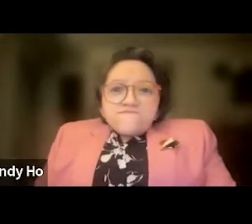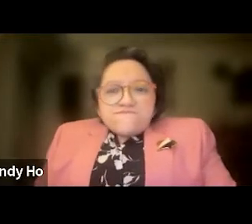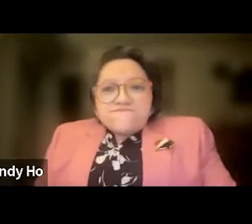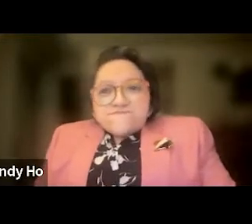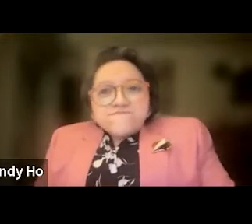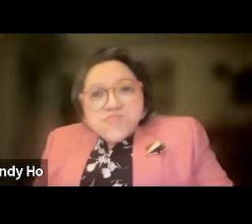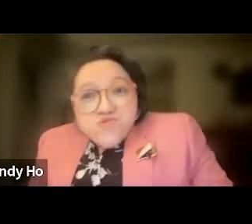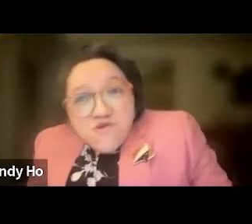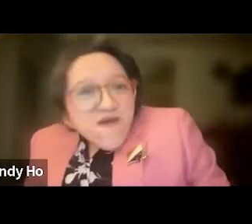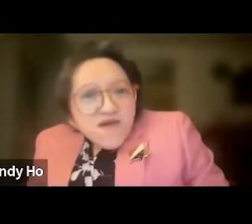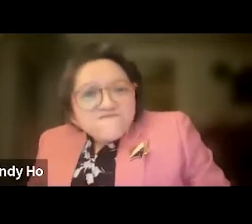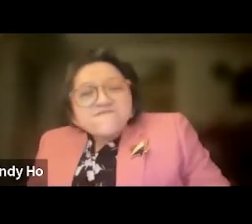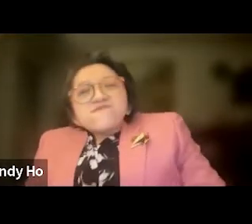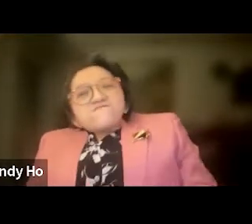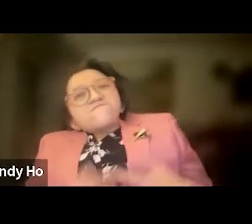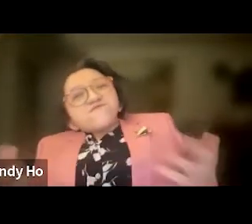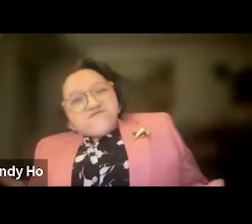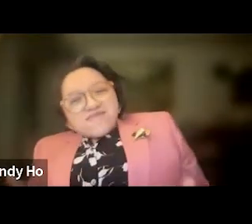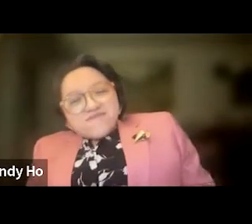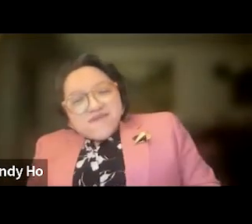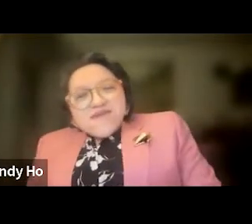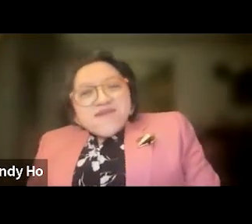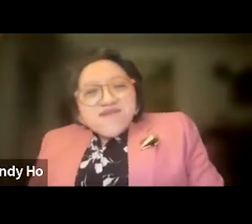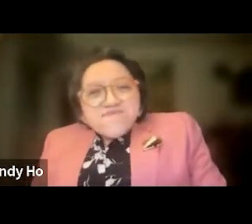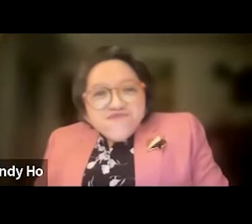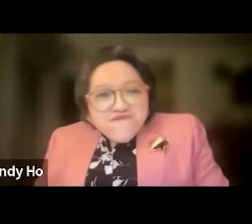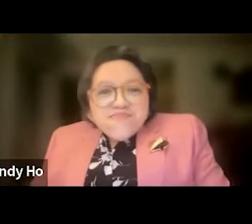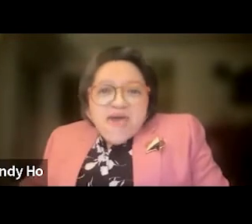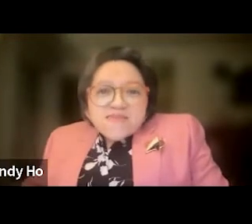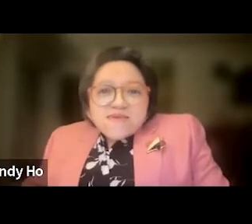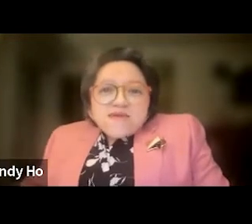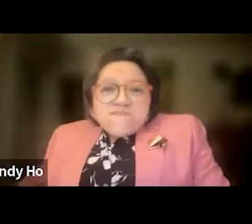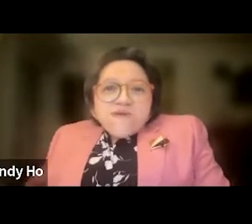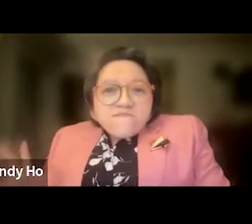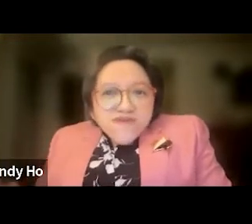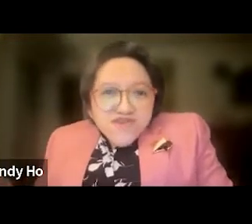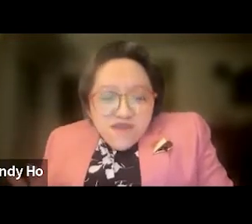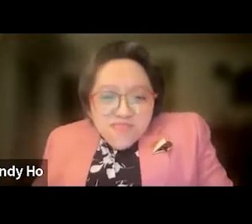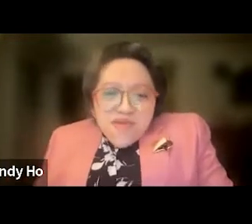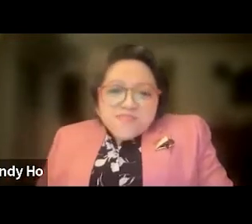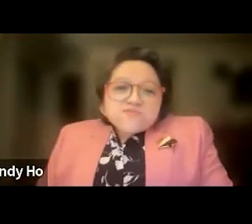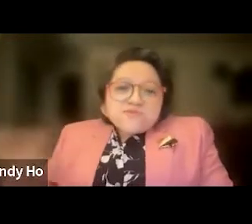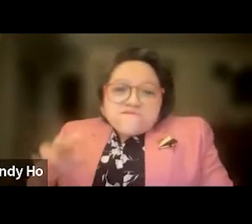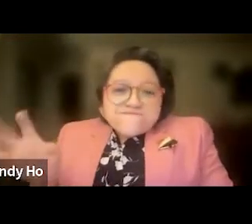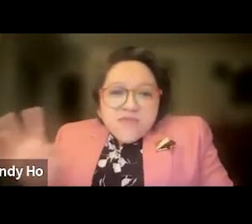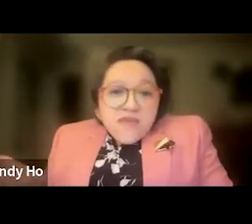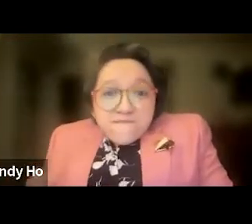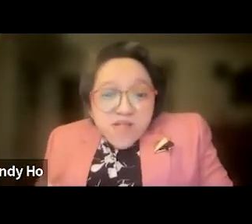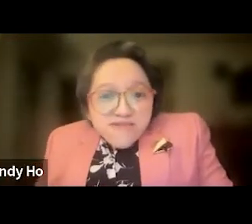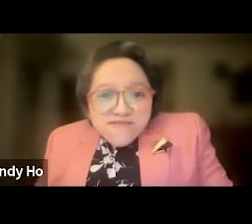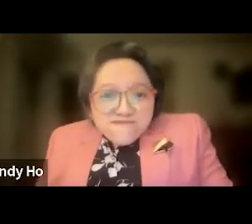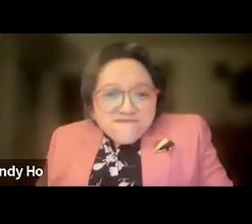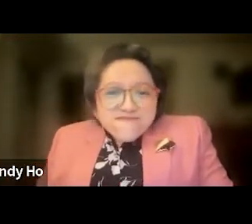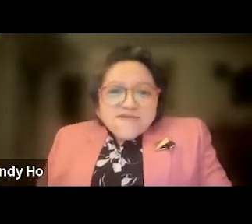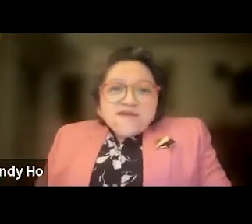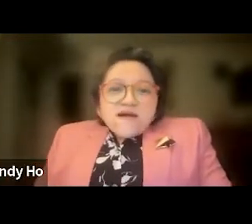So the school photo from first grade is proof that my mom made sure that this little